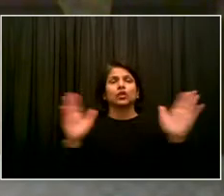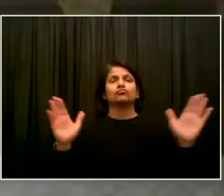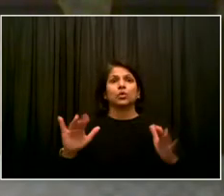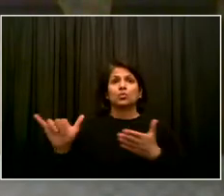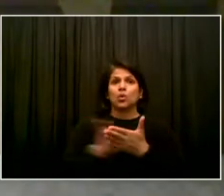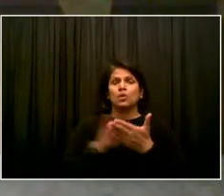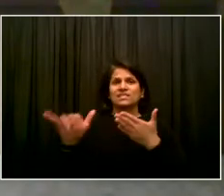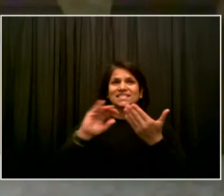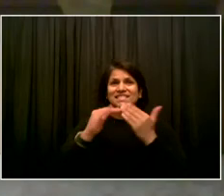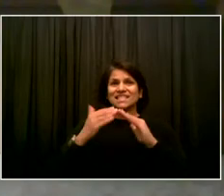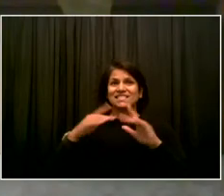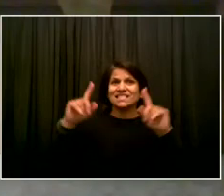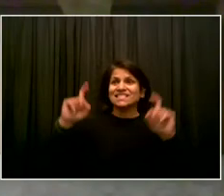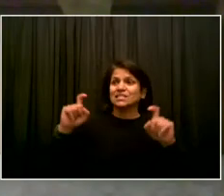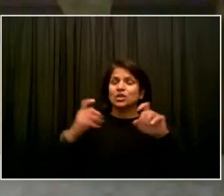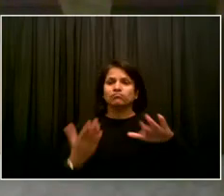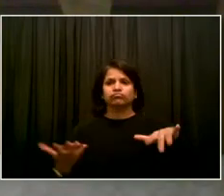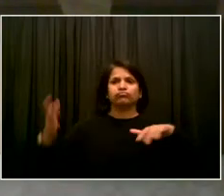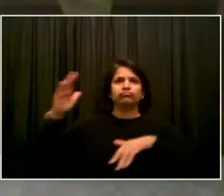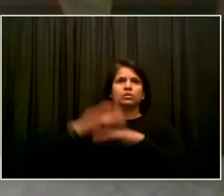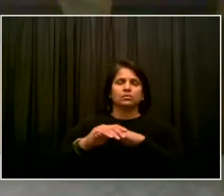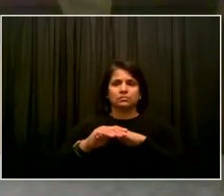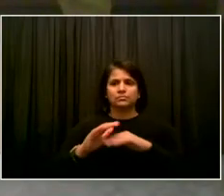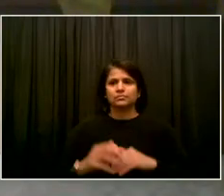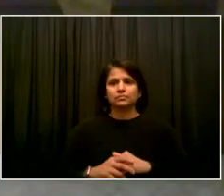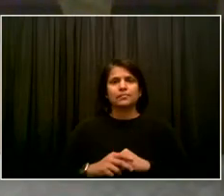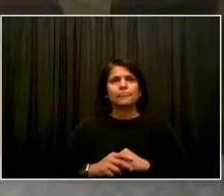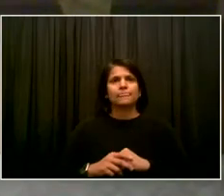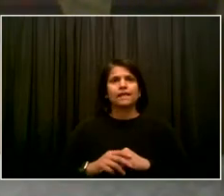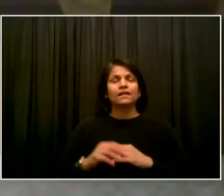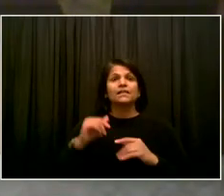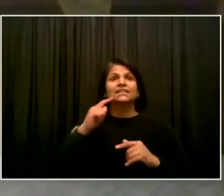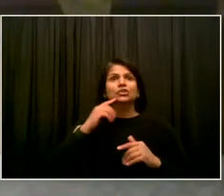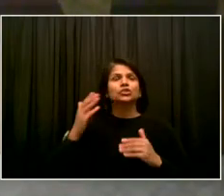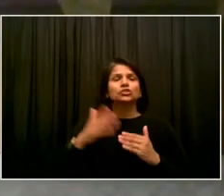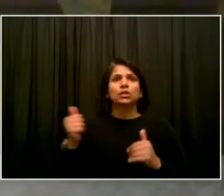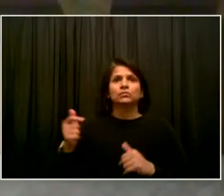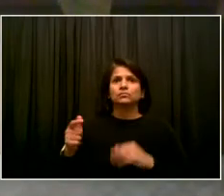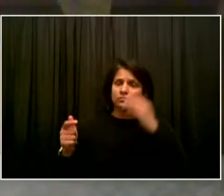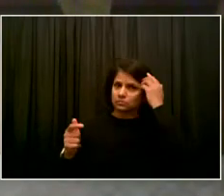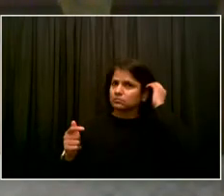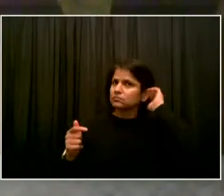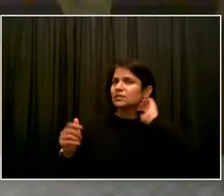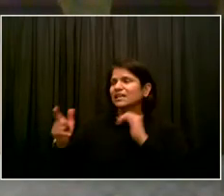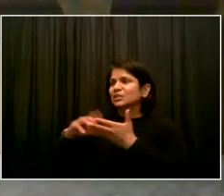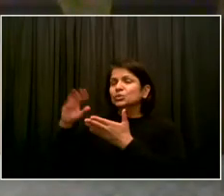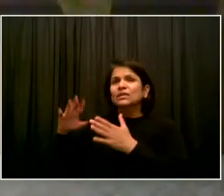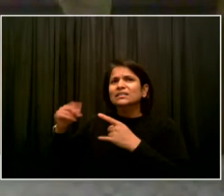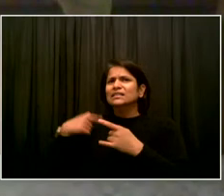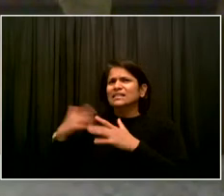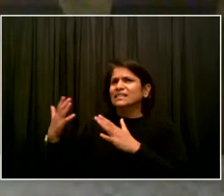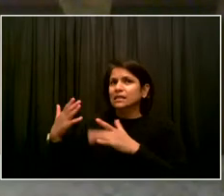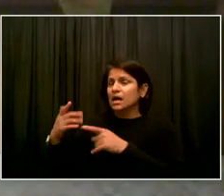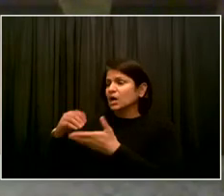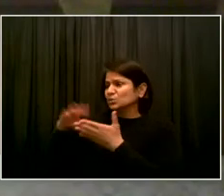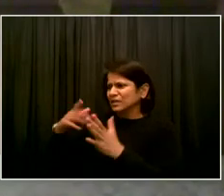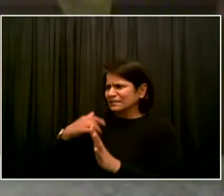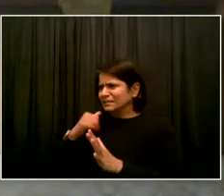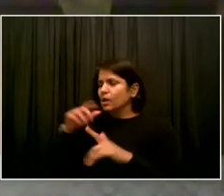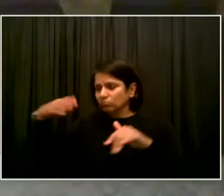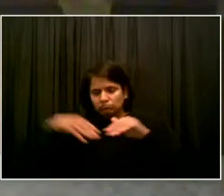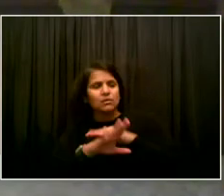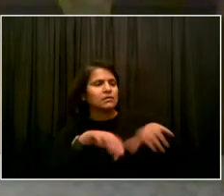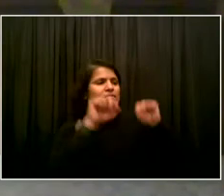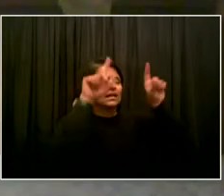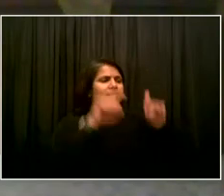to get checked and provide free vaccination at sites around the city. We're meeting a surge in the virus with a